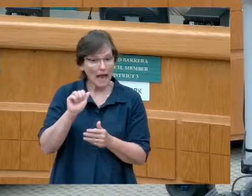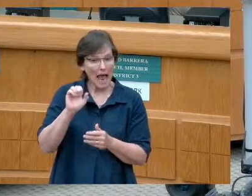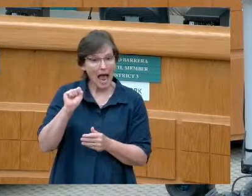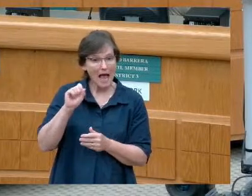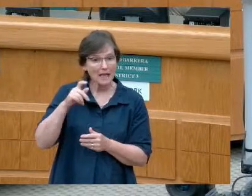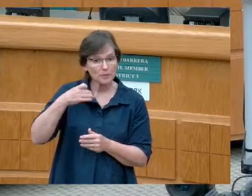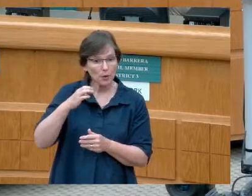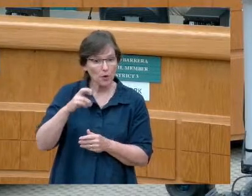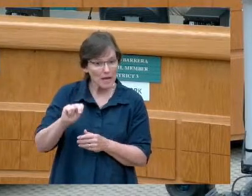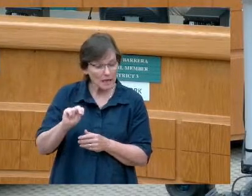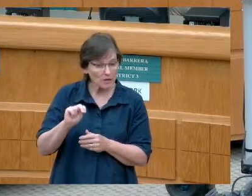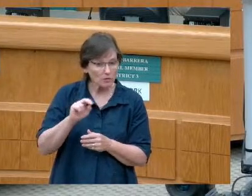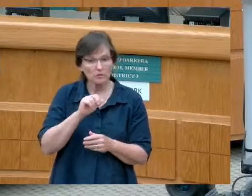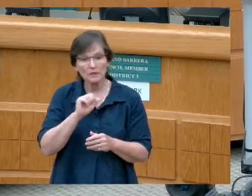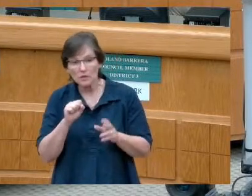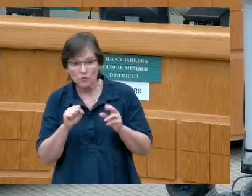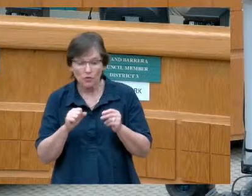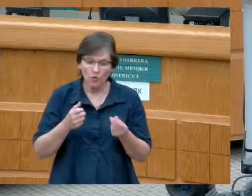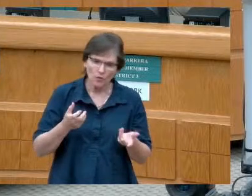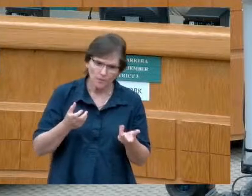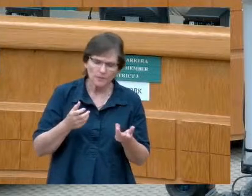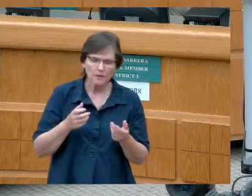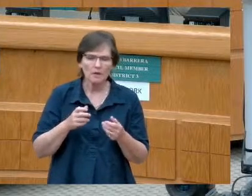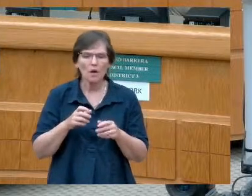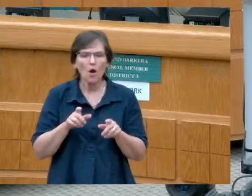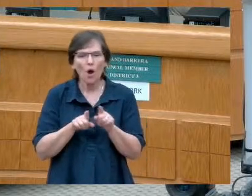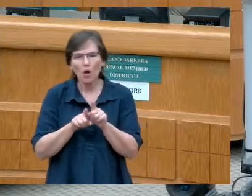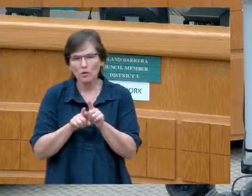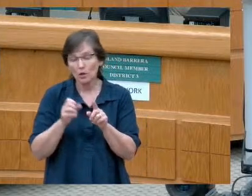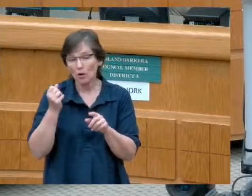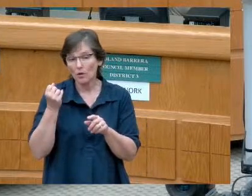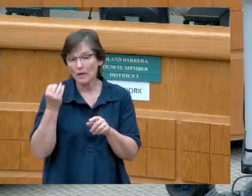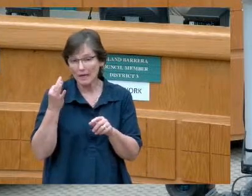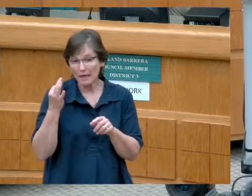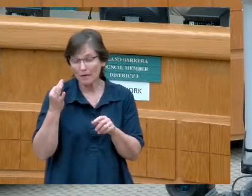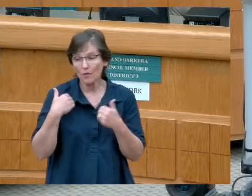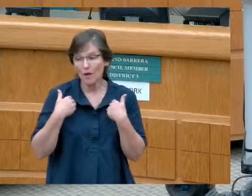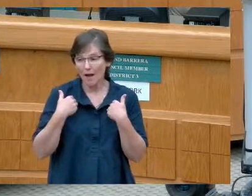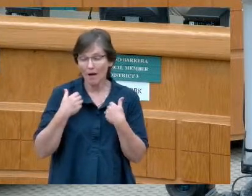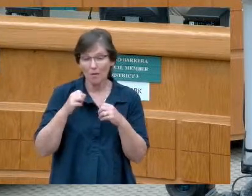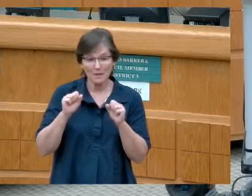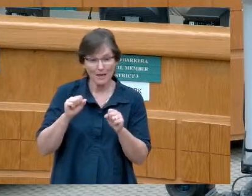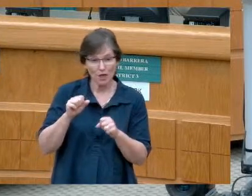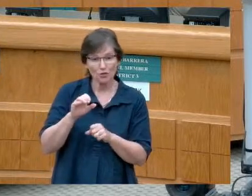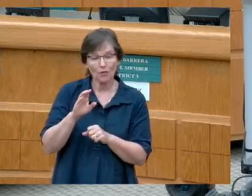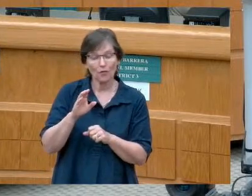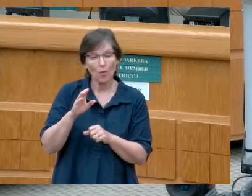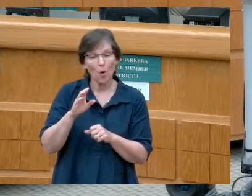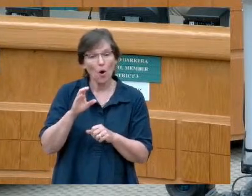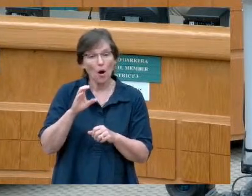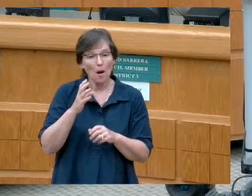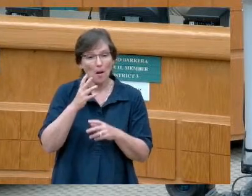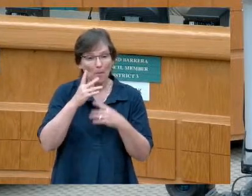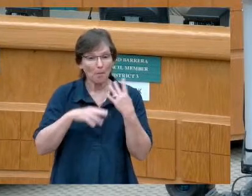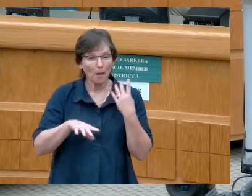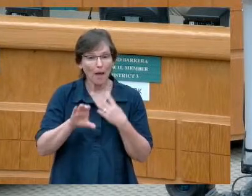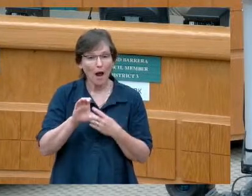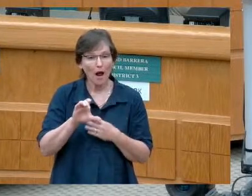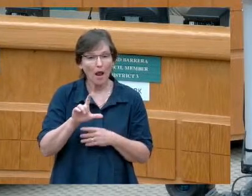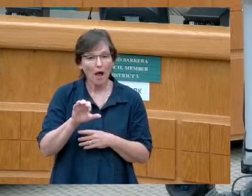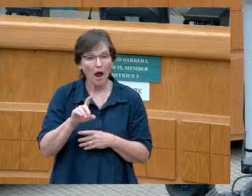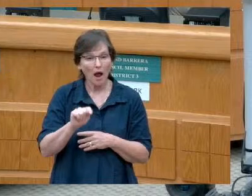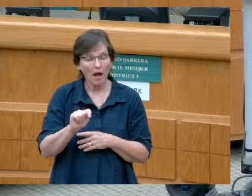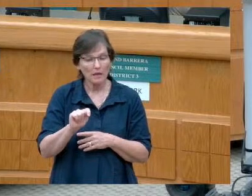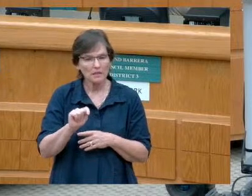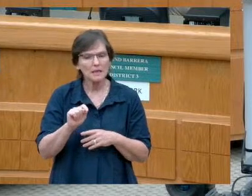place you on a blood thinner. We know now that COVID-19 causes blood clots. So being on a low-dose blood thinner may